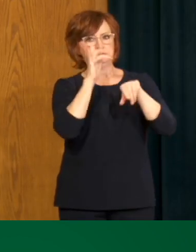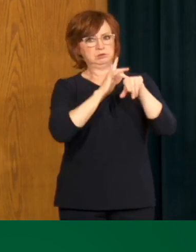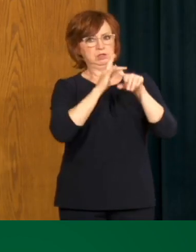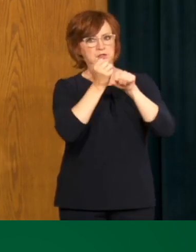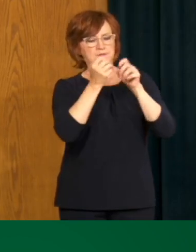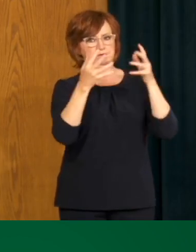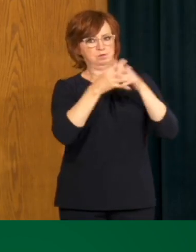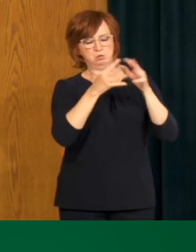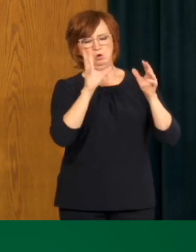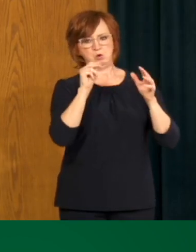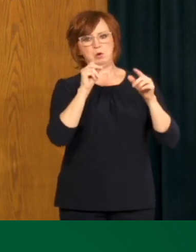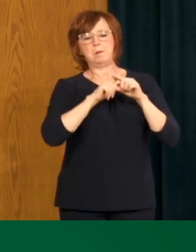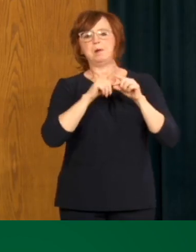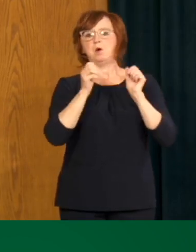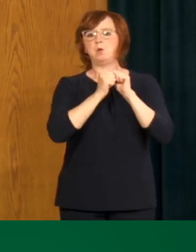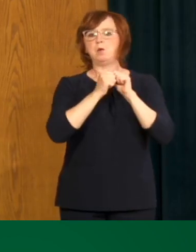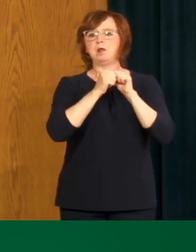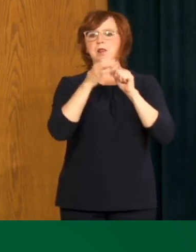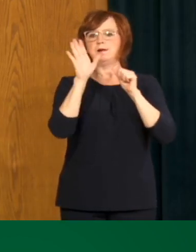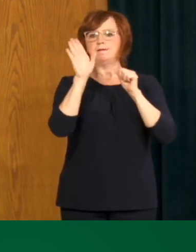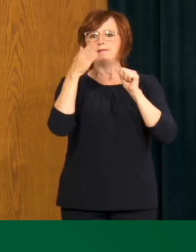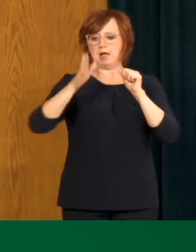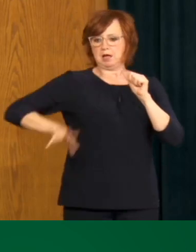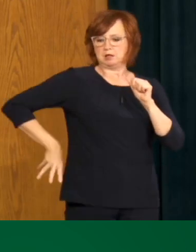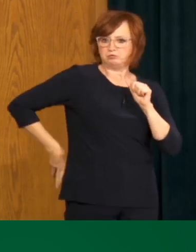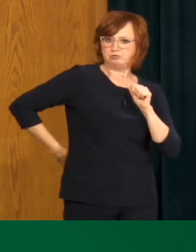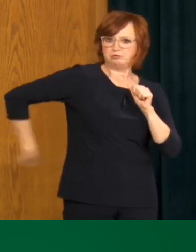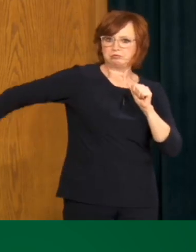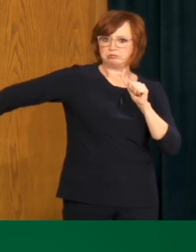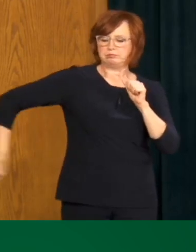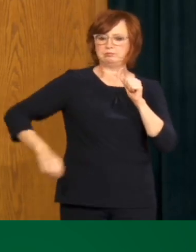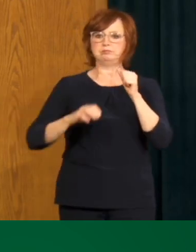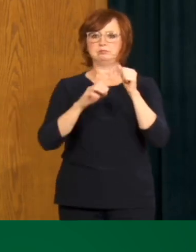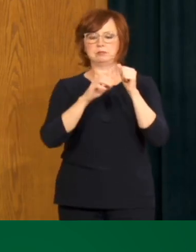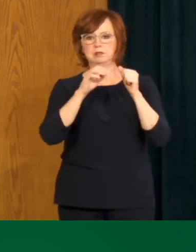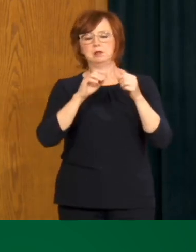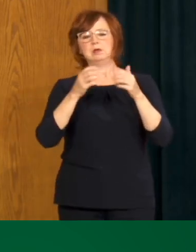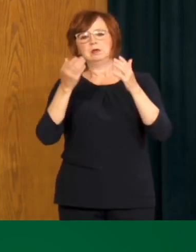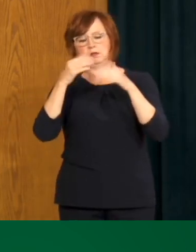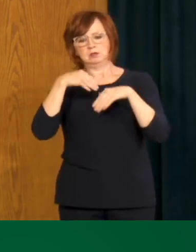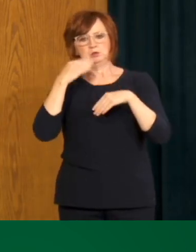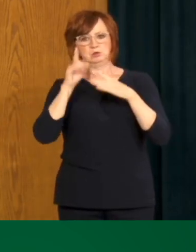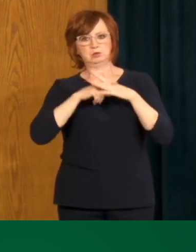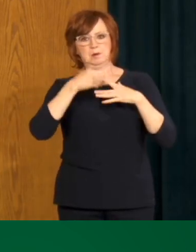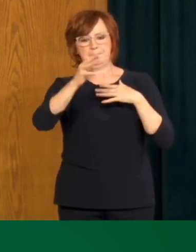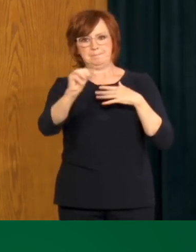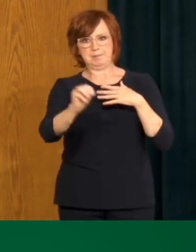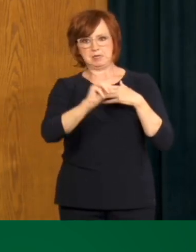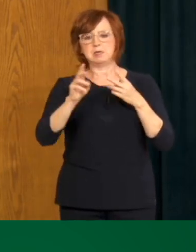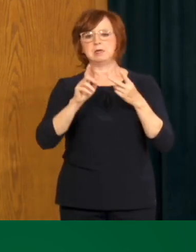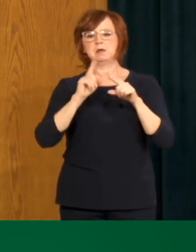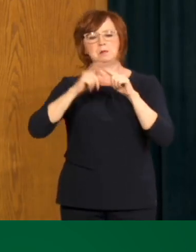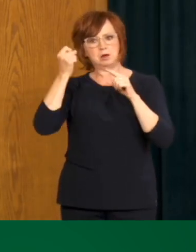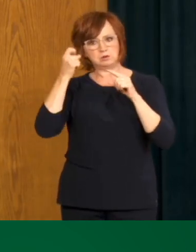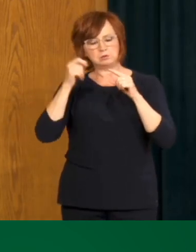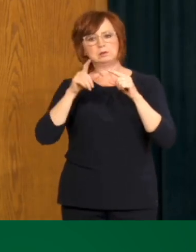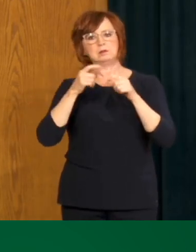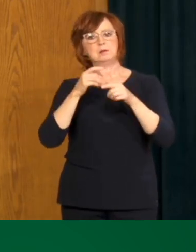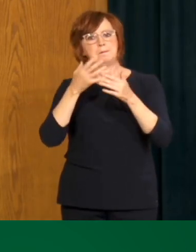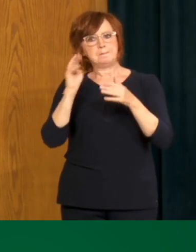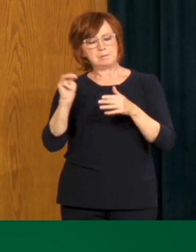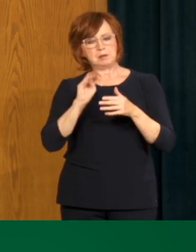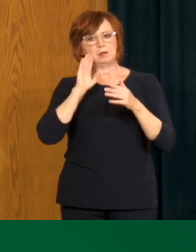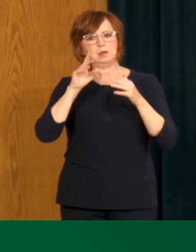reconvene on Monday. And of course, there are a number of guidelines that must be followed to keep everyone safe. Those guidelines, the guidelines for